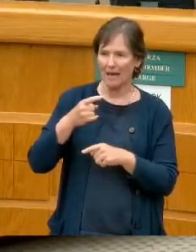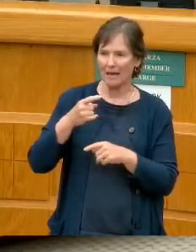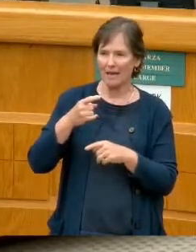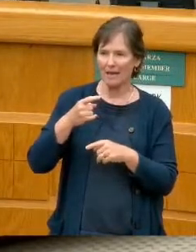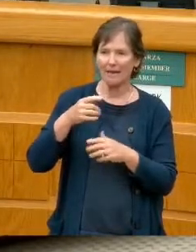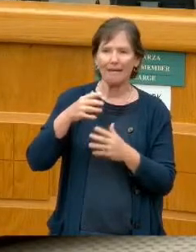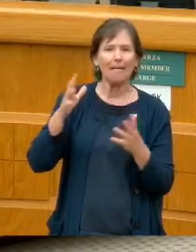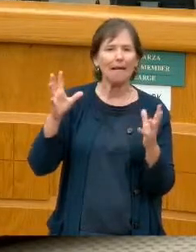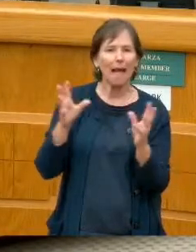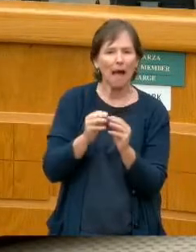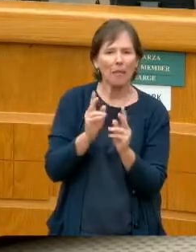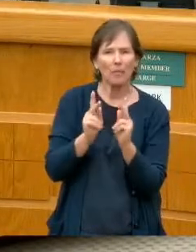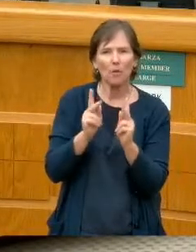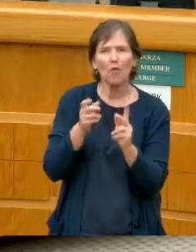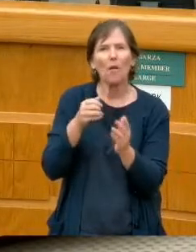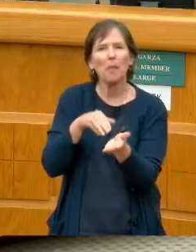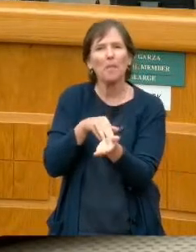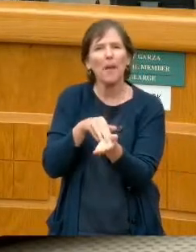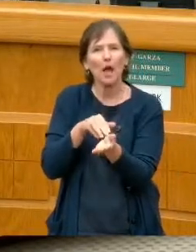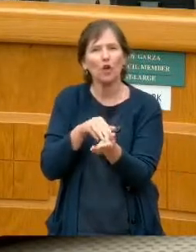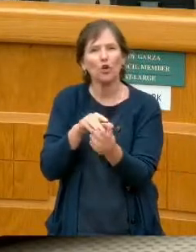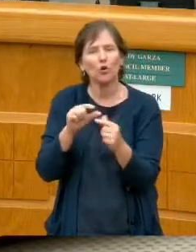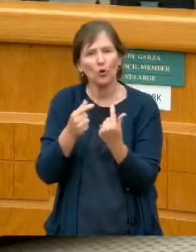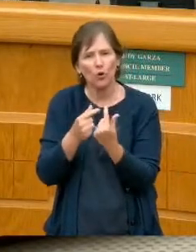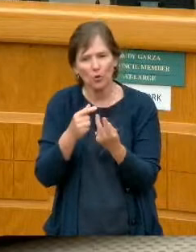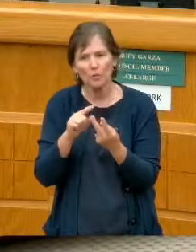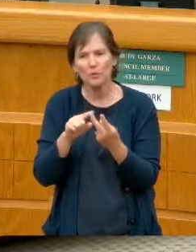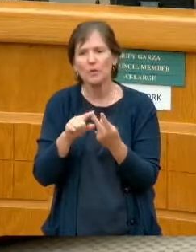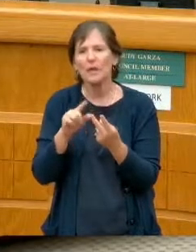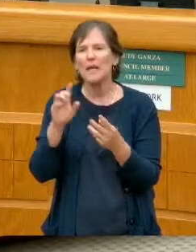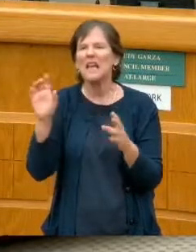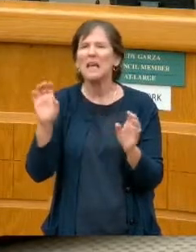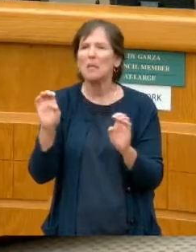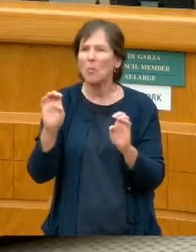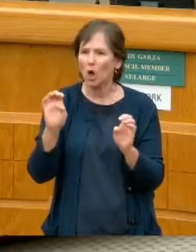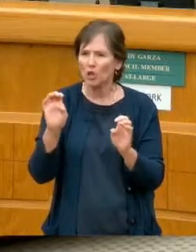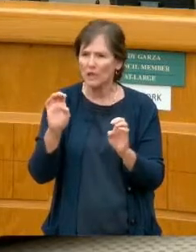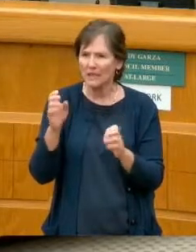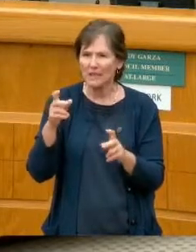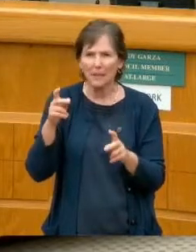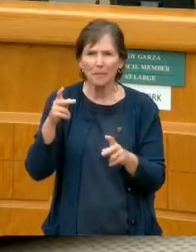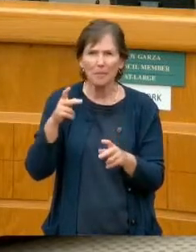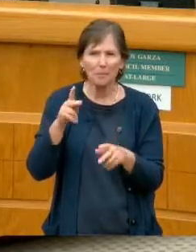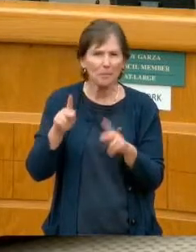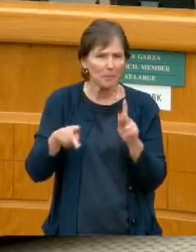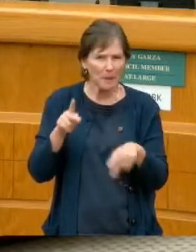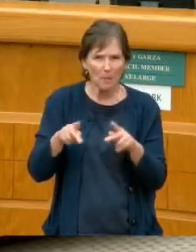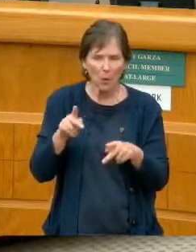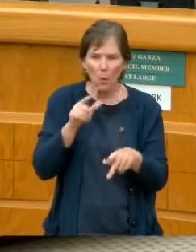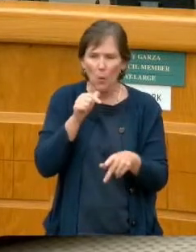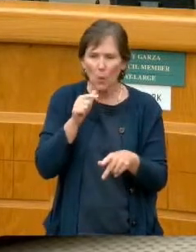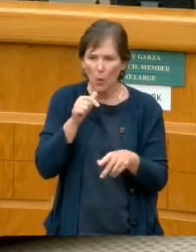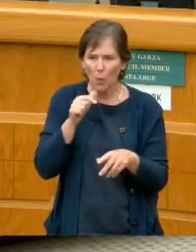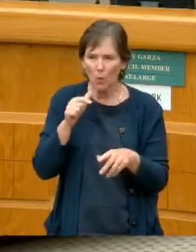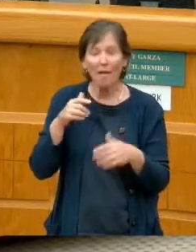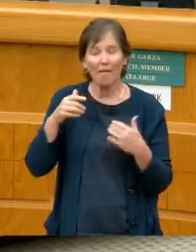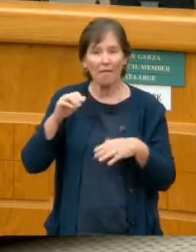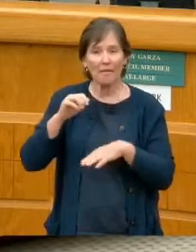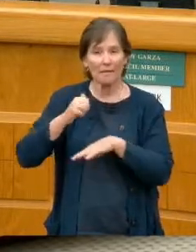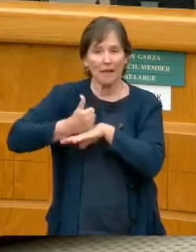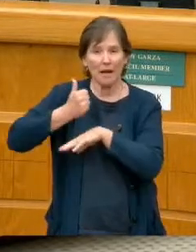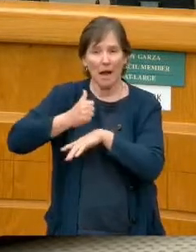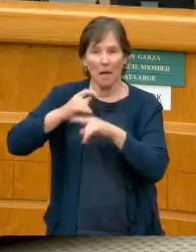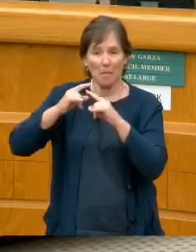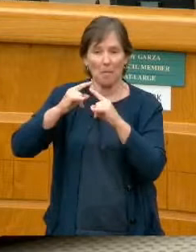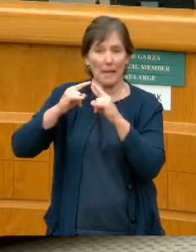to demonstrate an emergency field unit. It was a very impressive tent, and